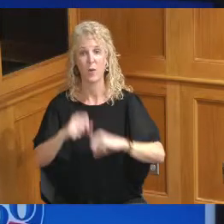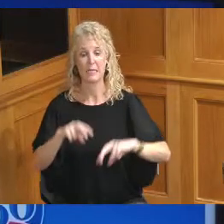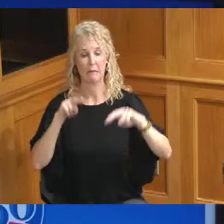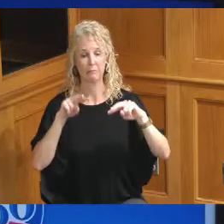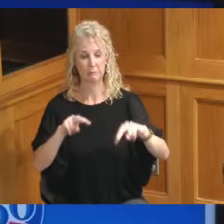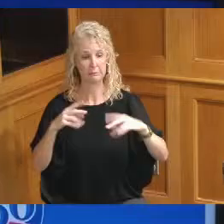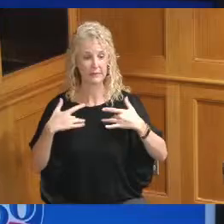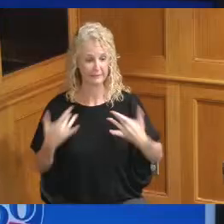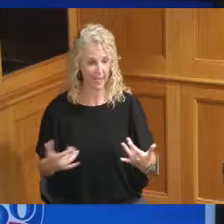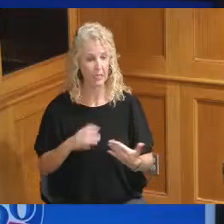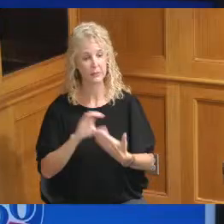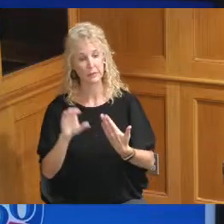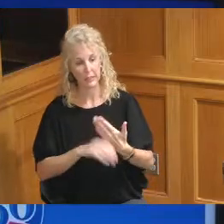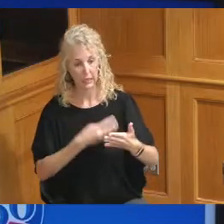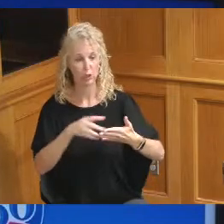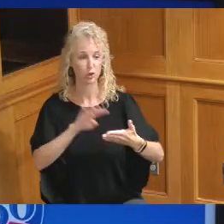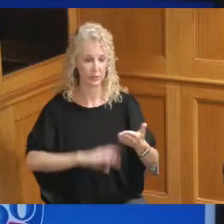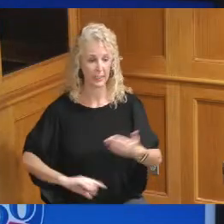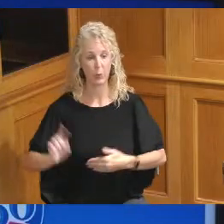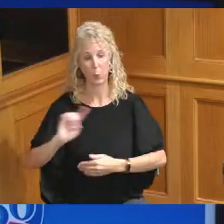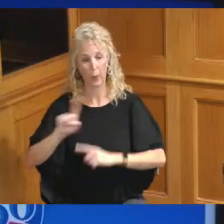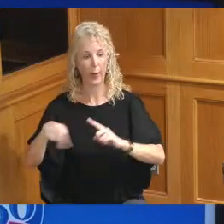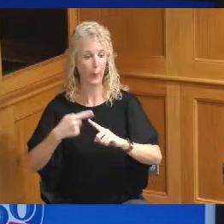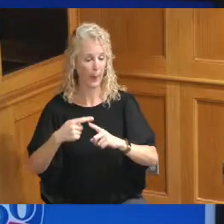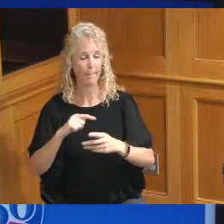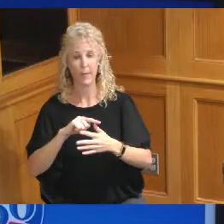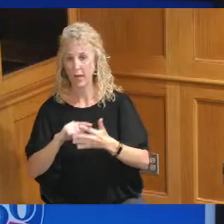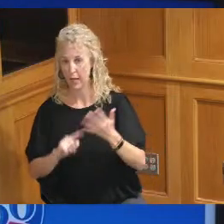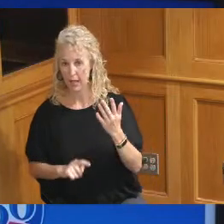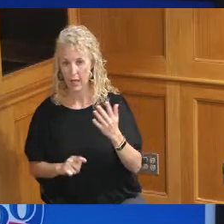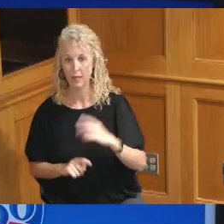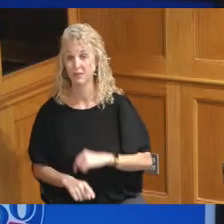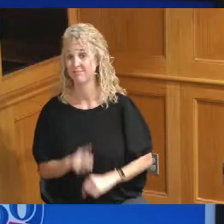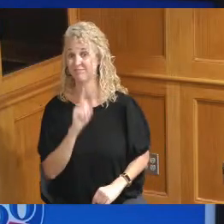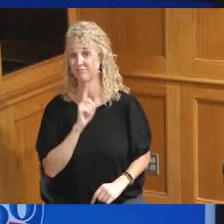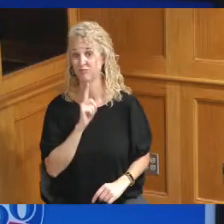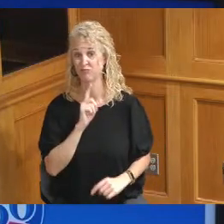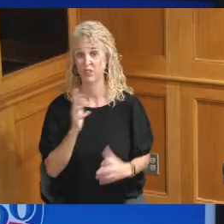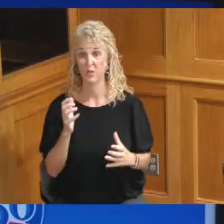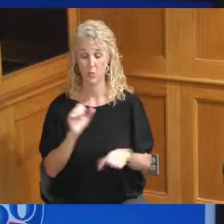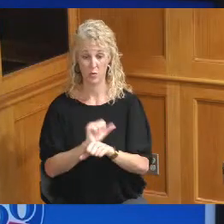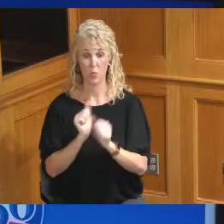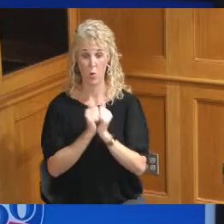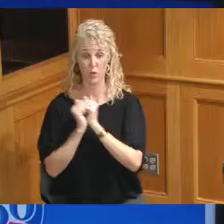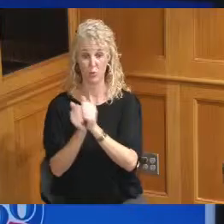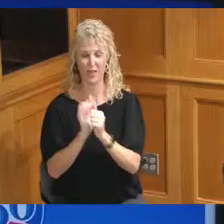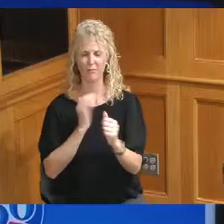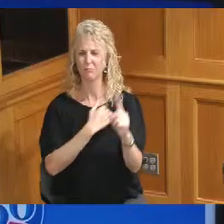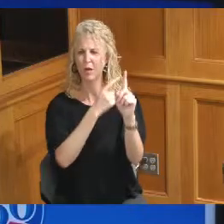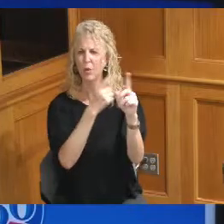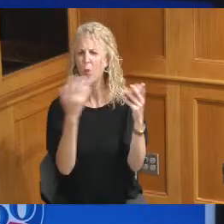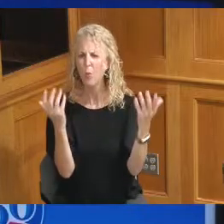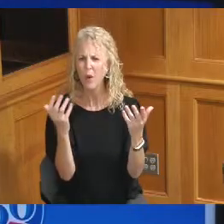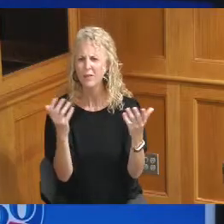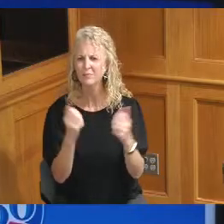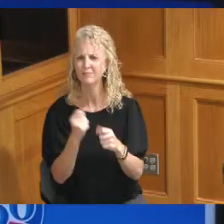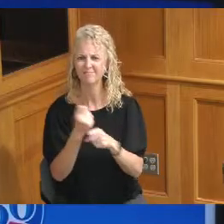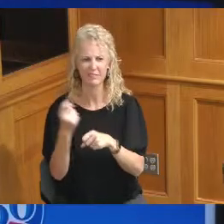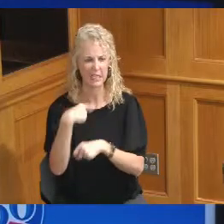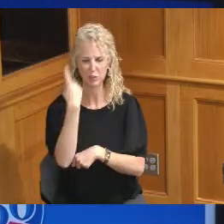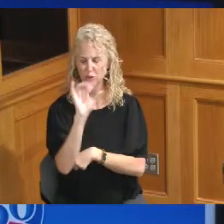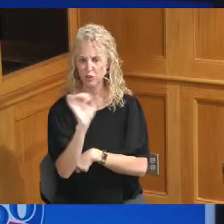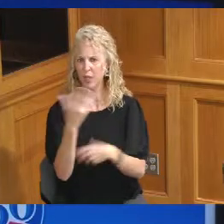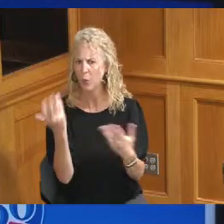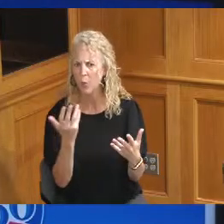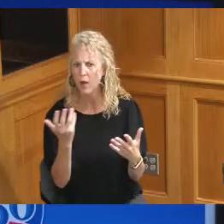know what's going on. And the other goal is really to just get together and figure out what our goals really are. How do we want to move forward to get this